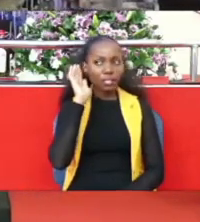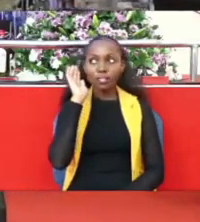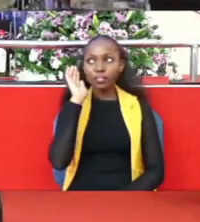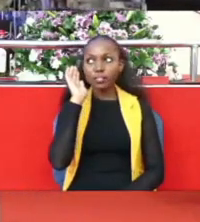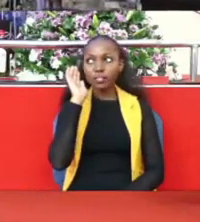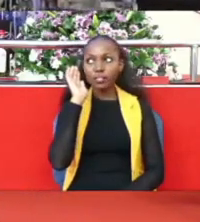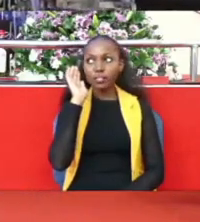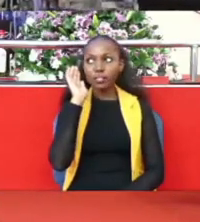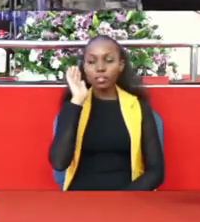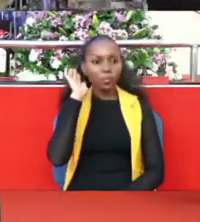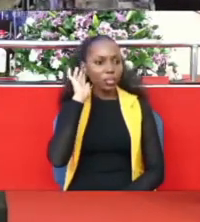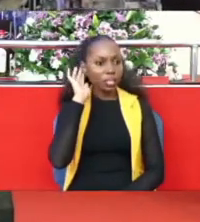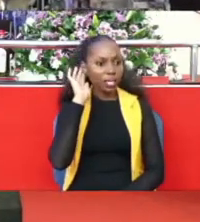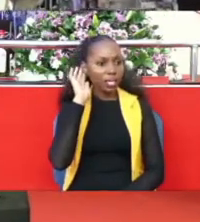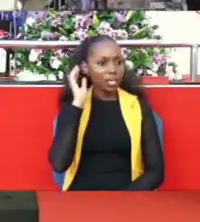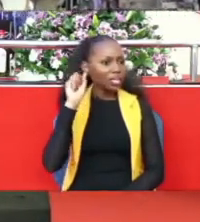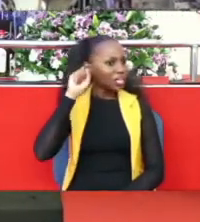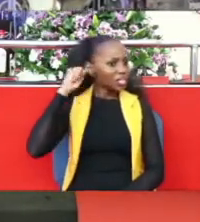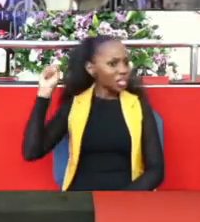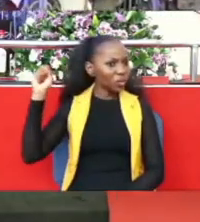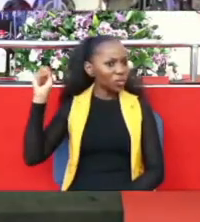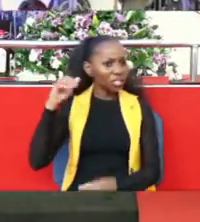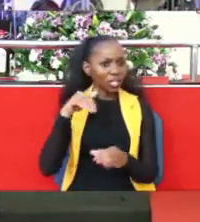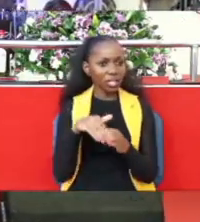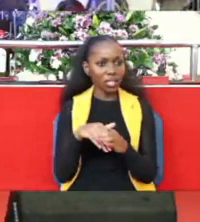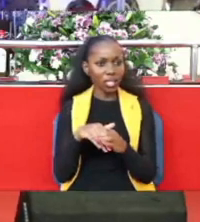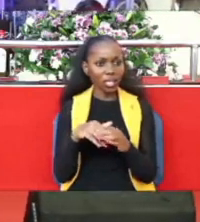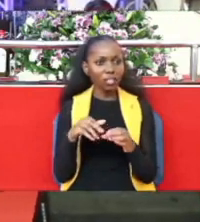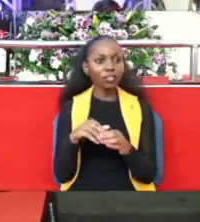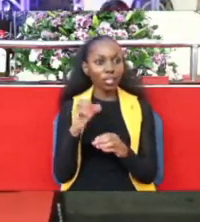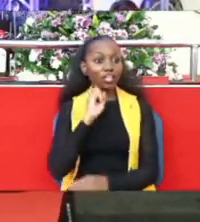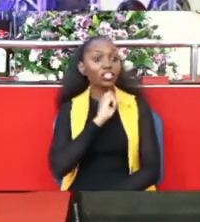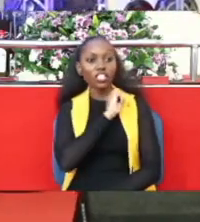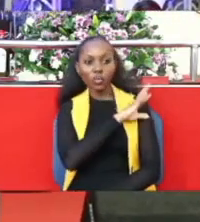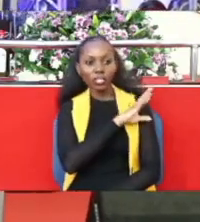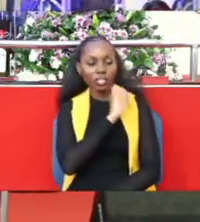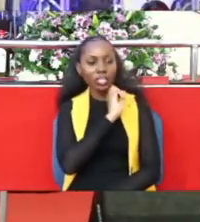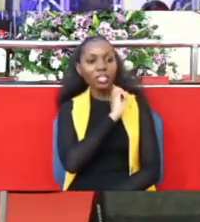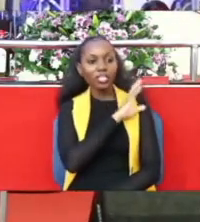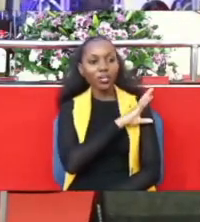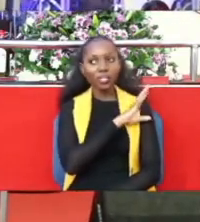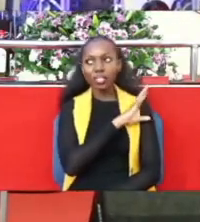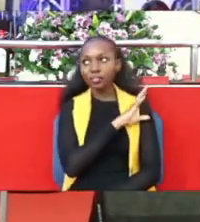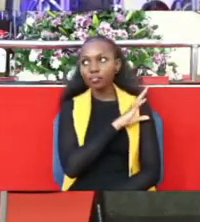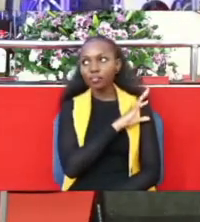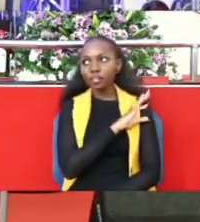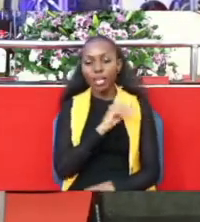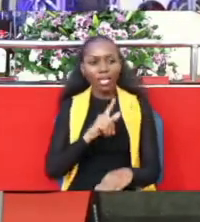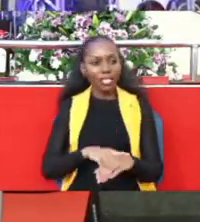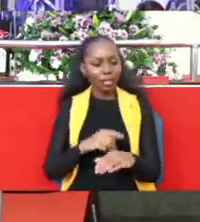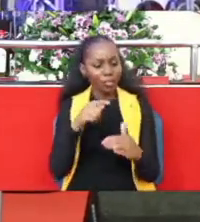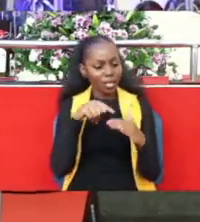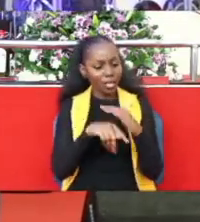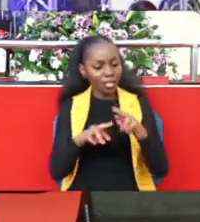off his bed. Akatoka katika. He was a child of God. Alikuwa mwana wa Bwana. And as he entered the sitting room, he saw the devil